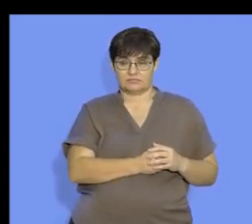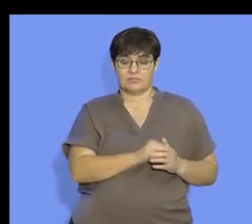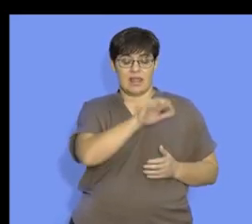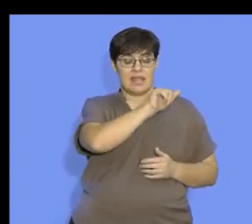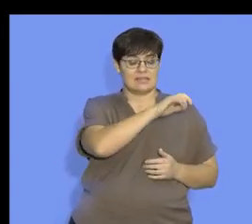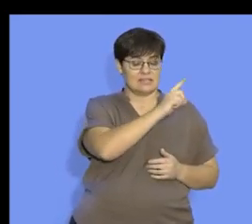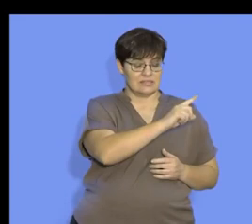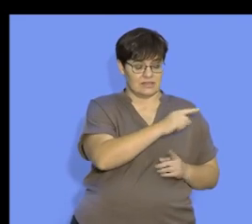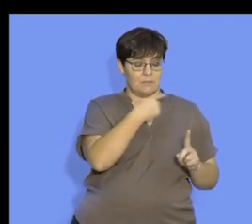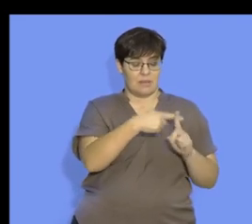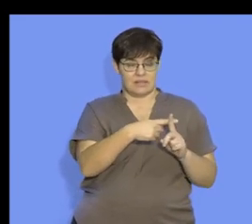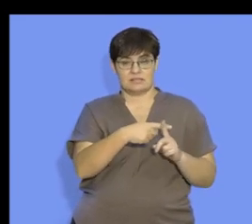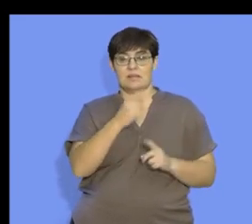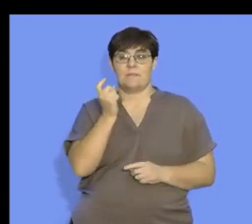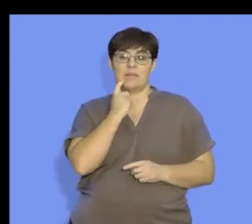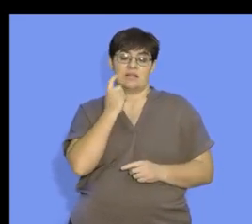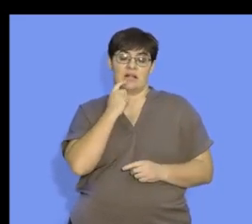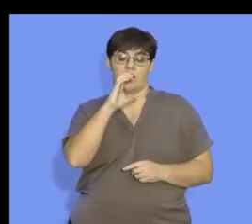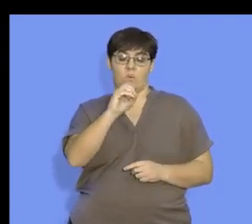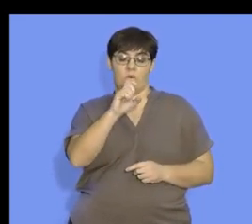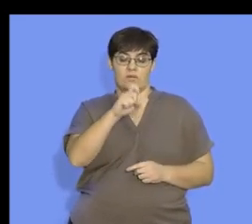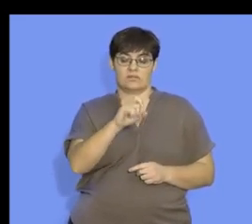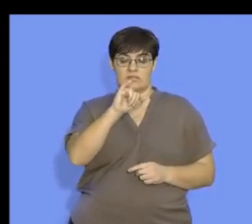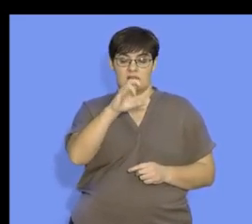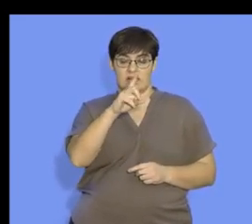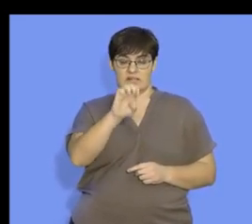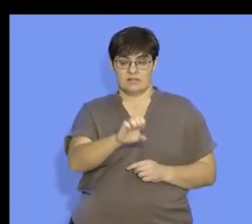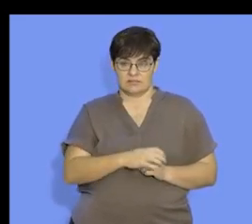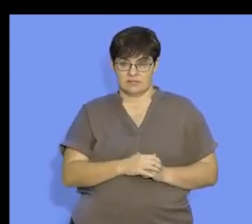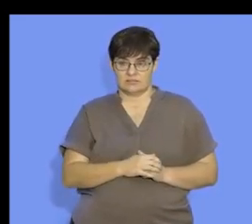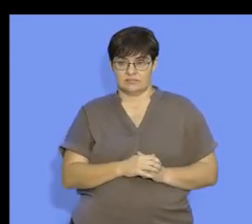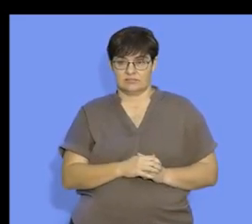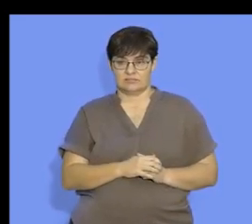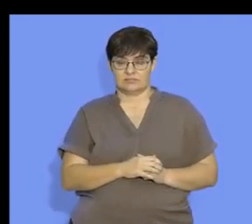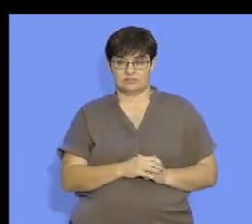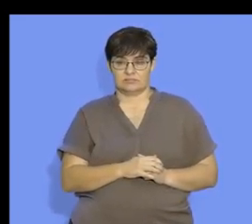acid plus a metal oxide, right,